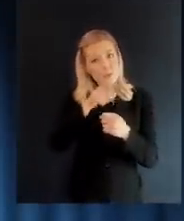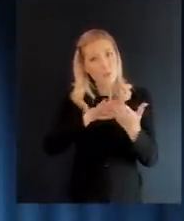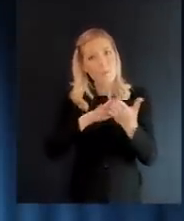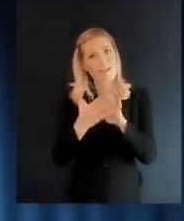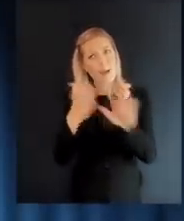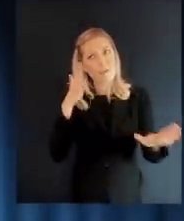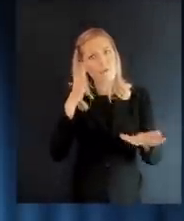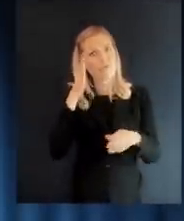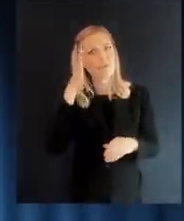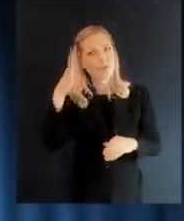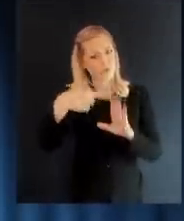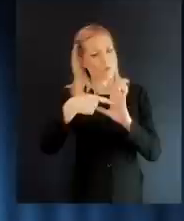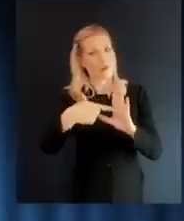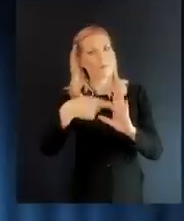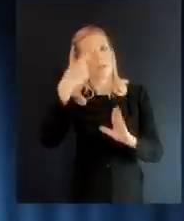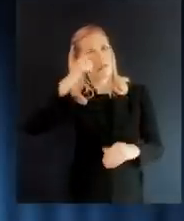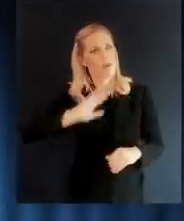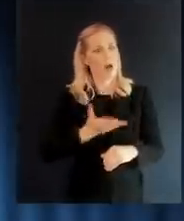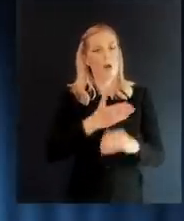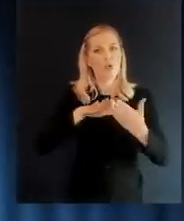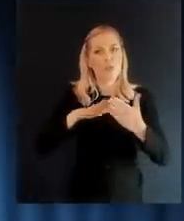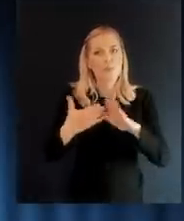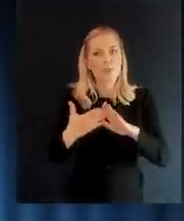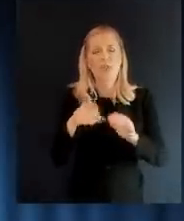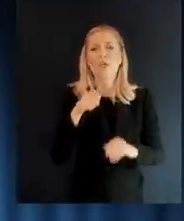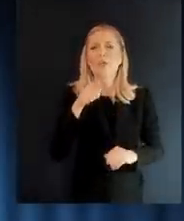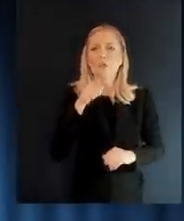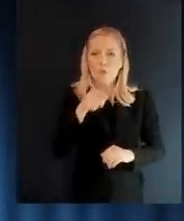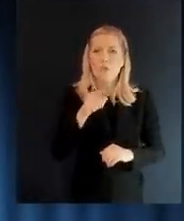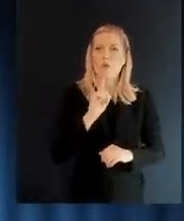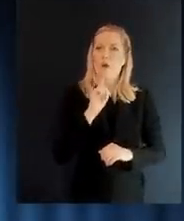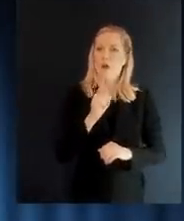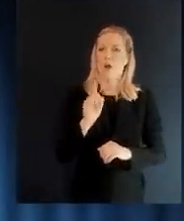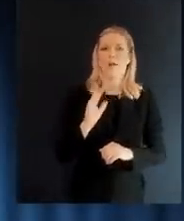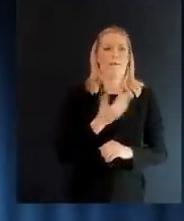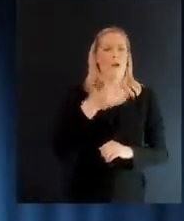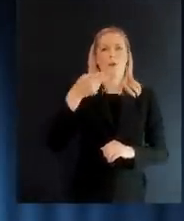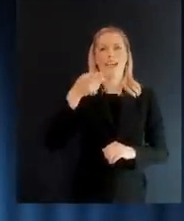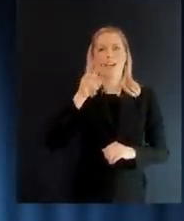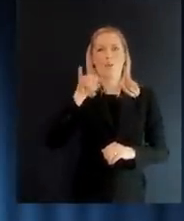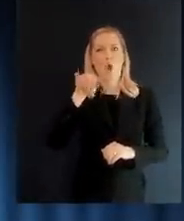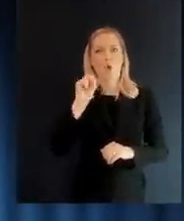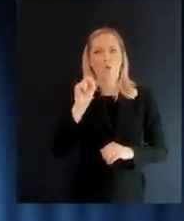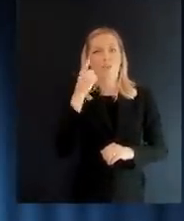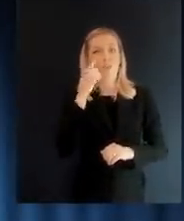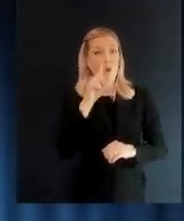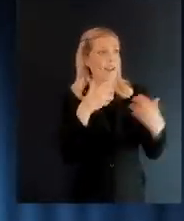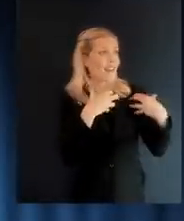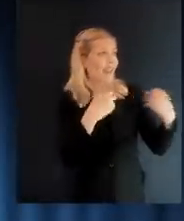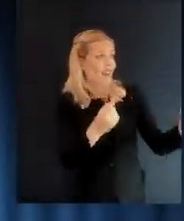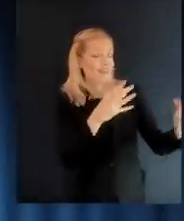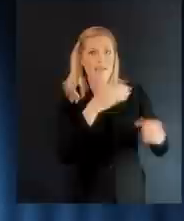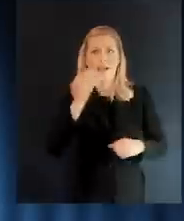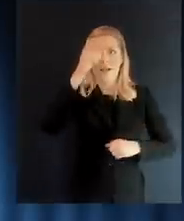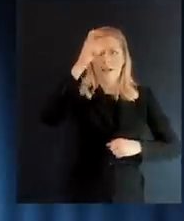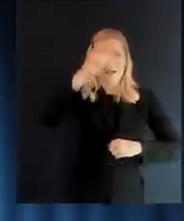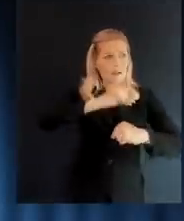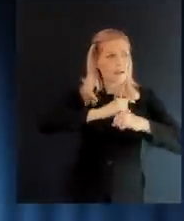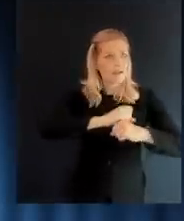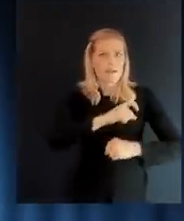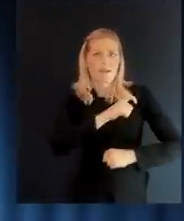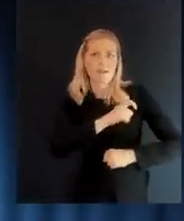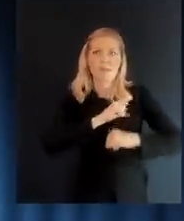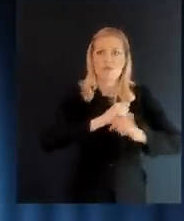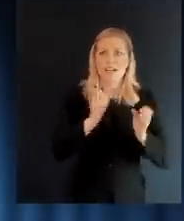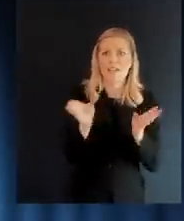our heroes in health and protective services, our artists who express what we're all feeling, our